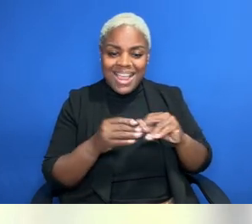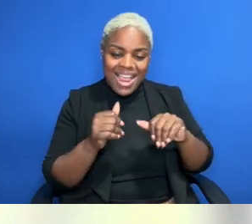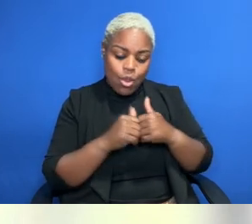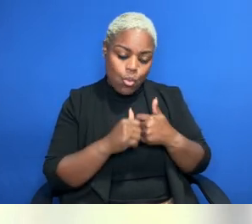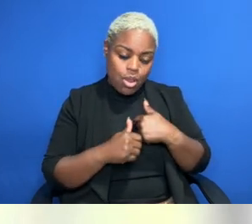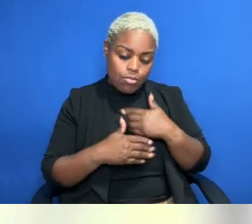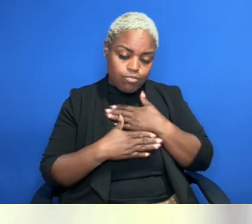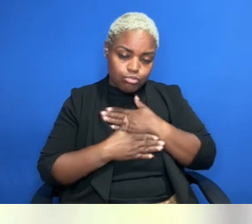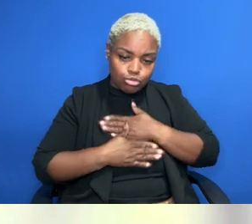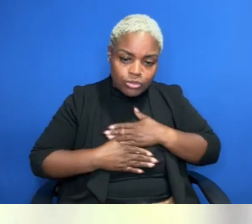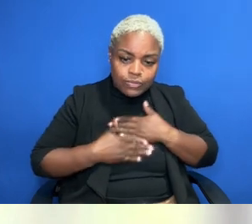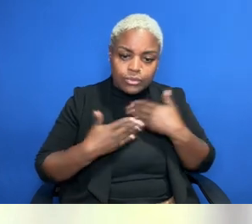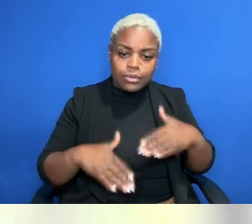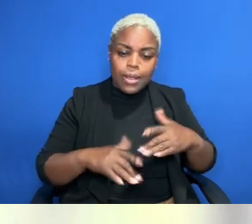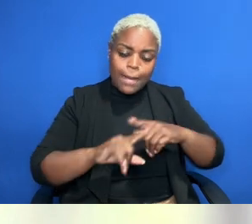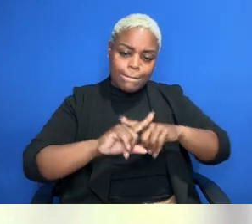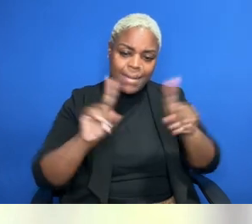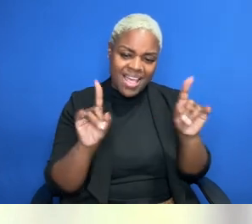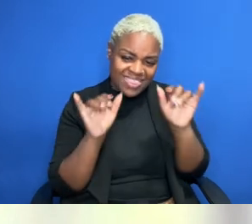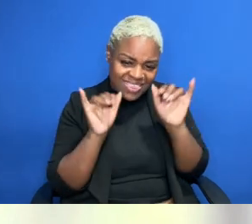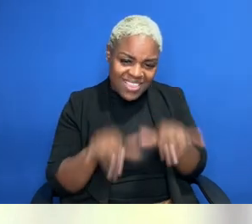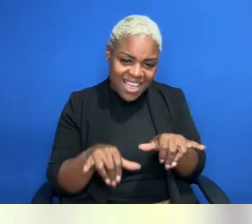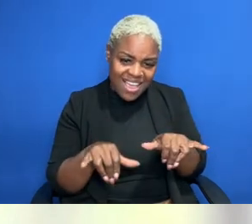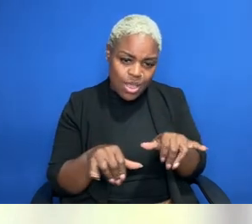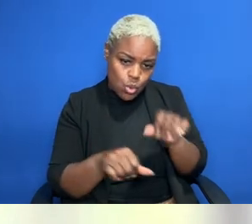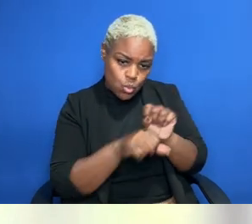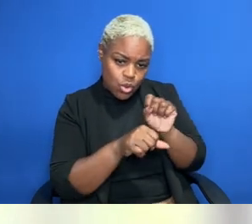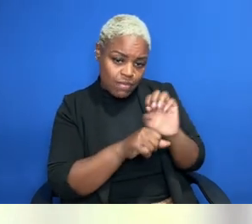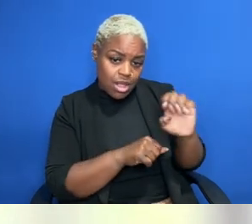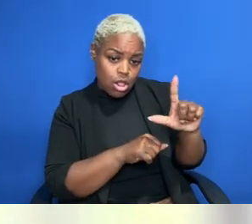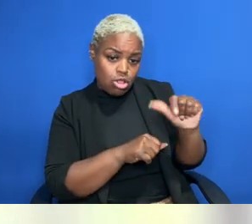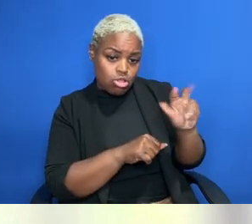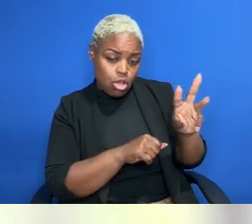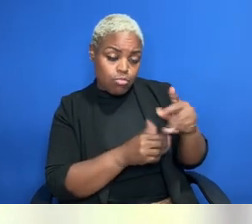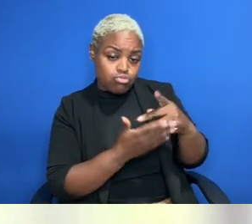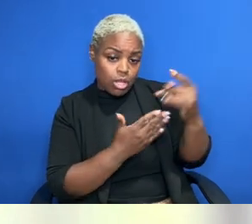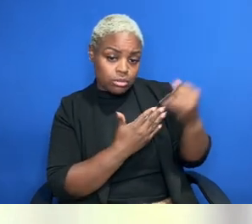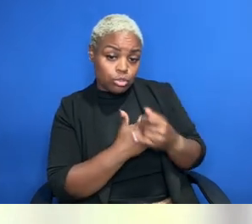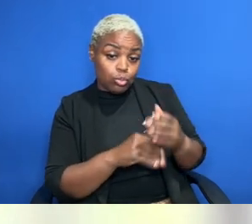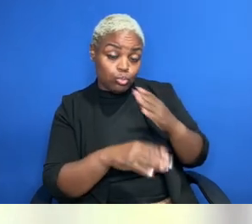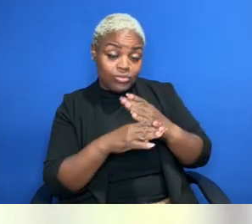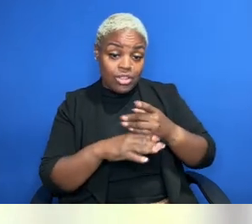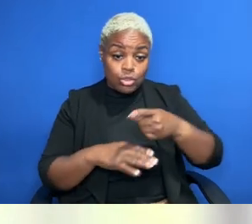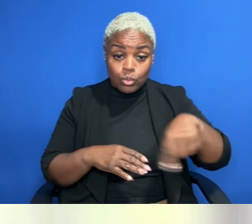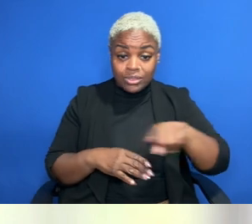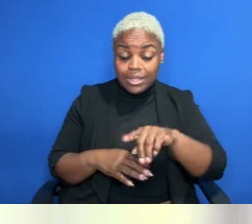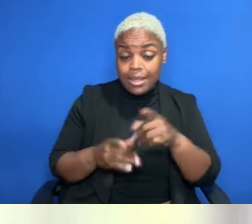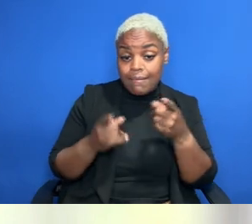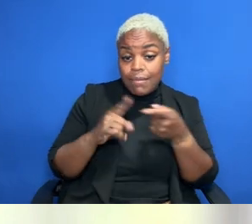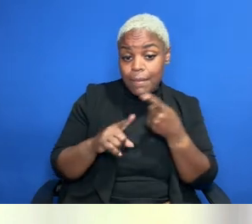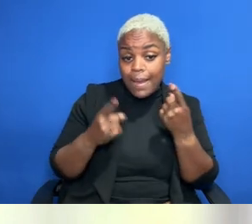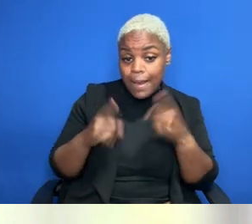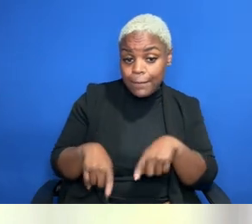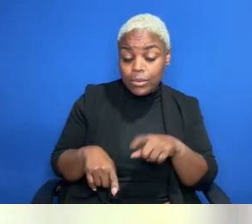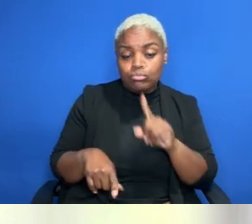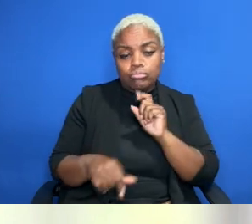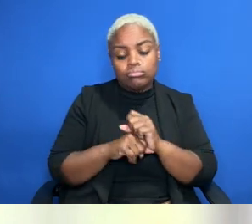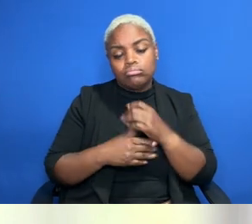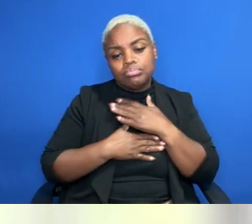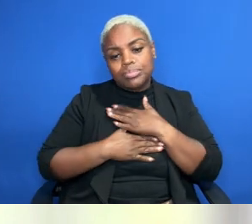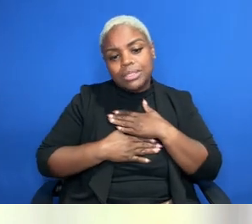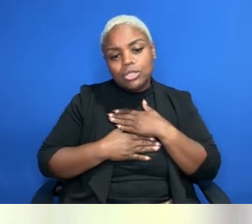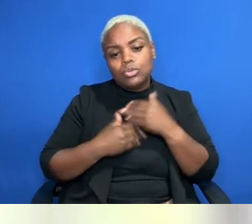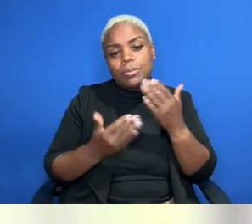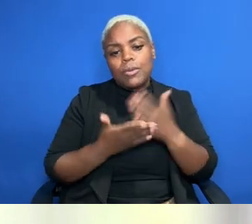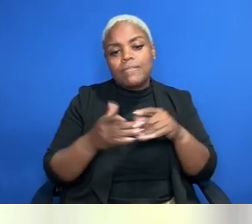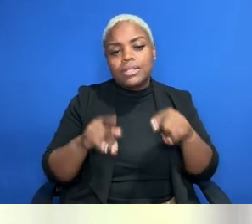to say that how appreciative that is, but that is the work of the Ed Law Project, is to prevent those things from happening. So we're